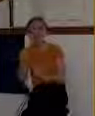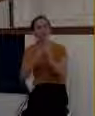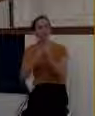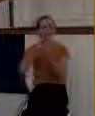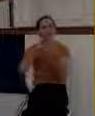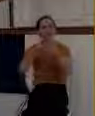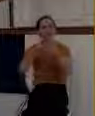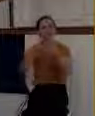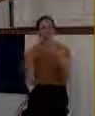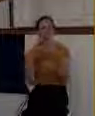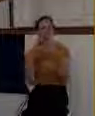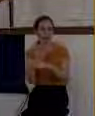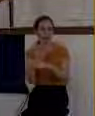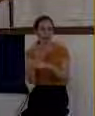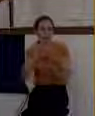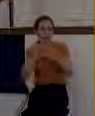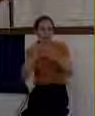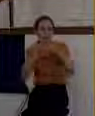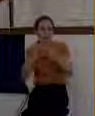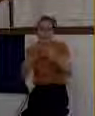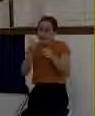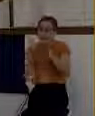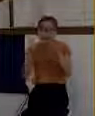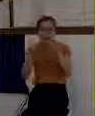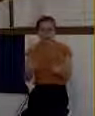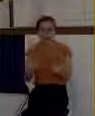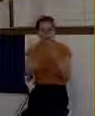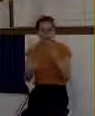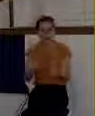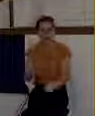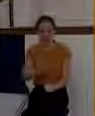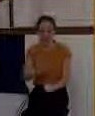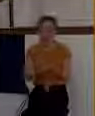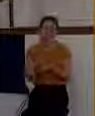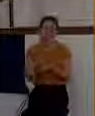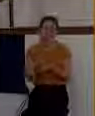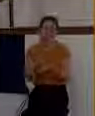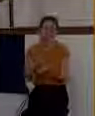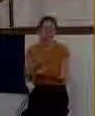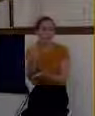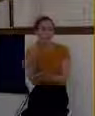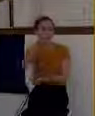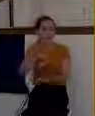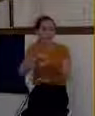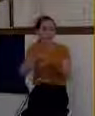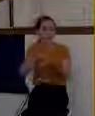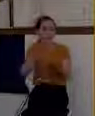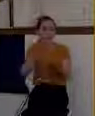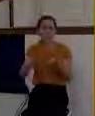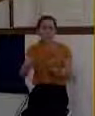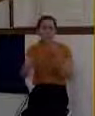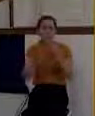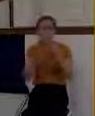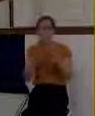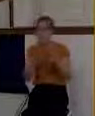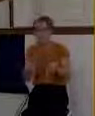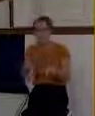fail the word of God. Ralph Dale Davis describes how each responds to God's word. The word of God was Jeroboam's